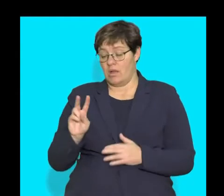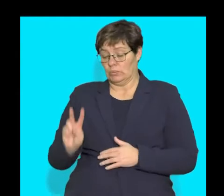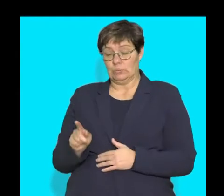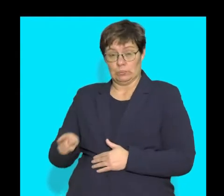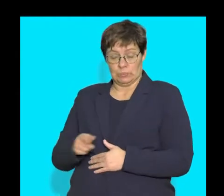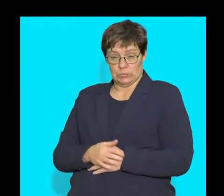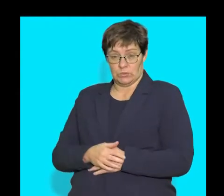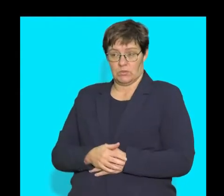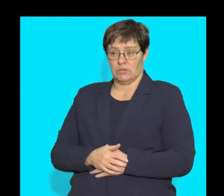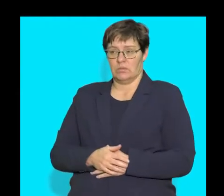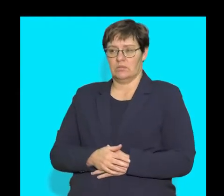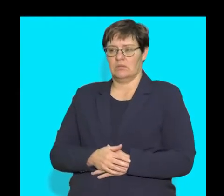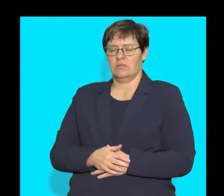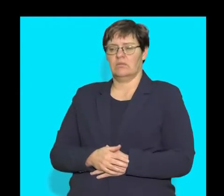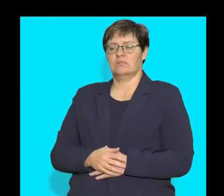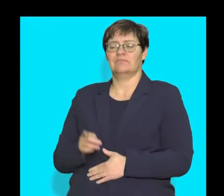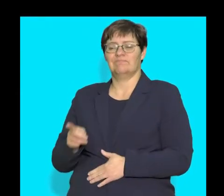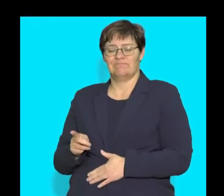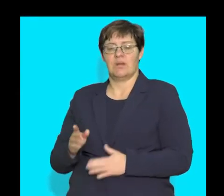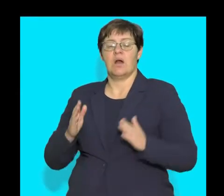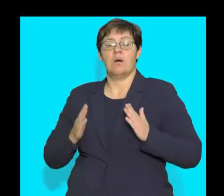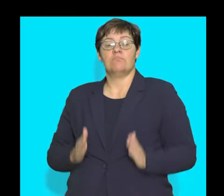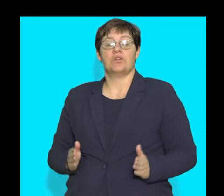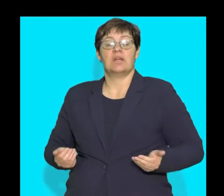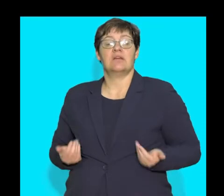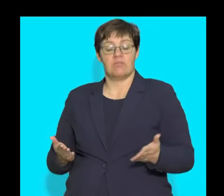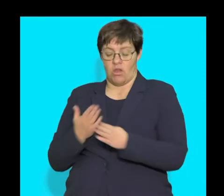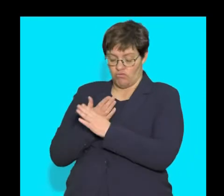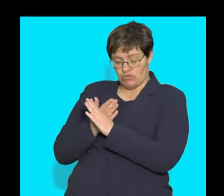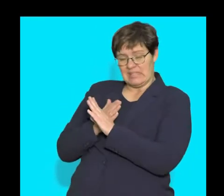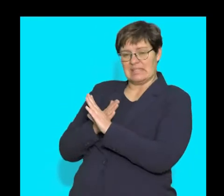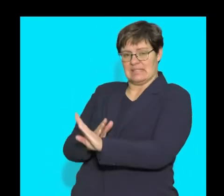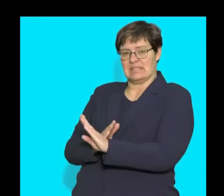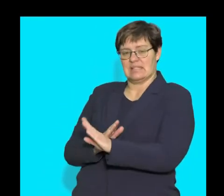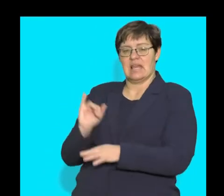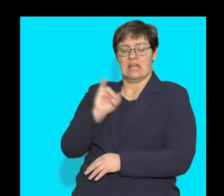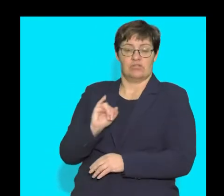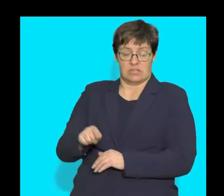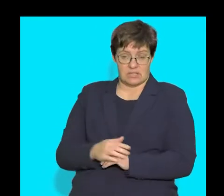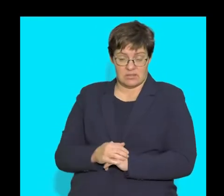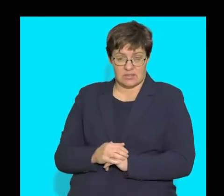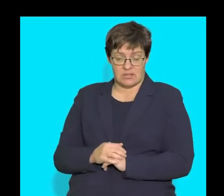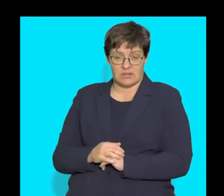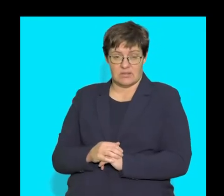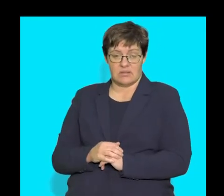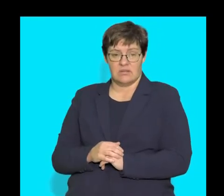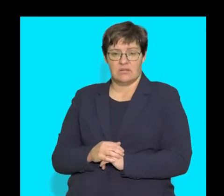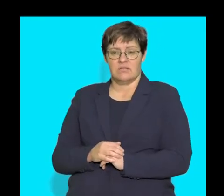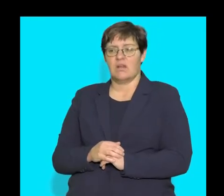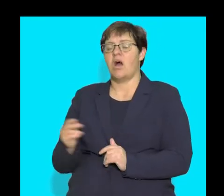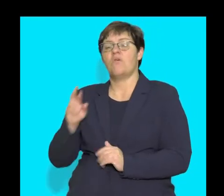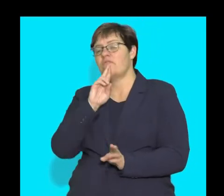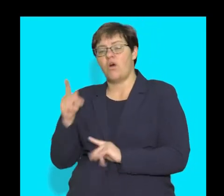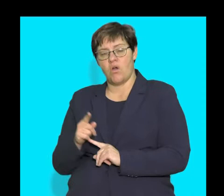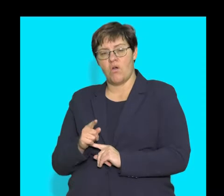2 diabetes, this is when the body develops resistance to insulin, and this is I often refer